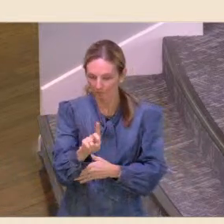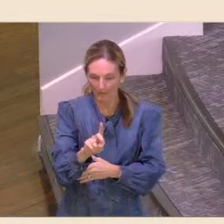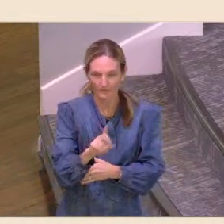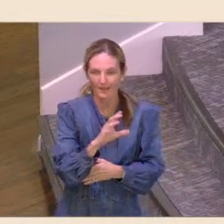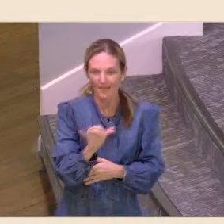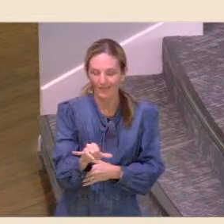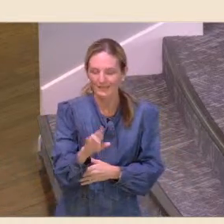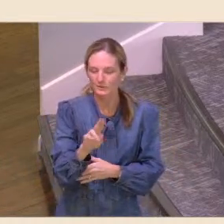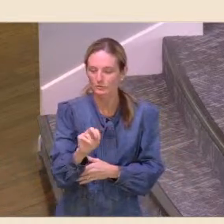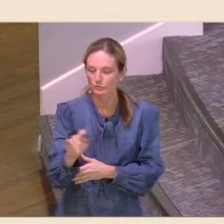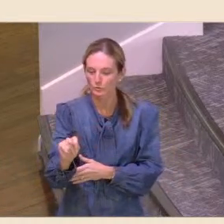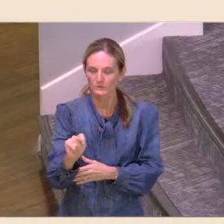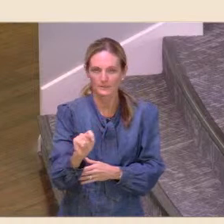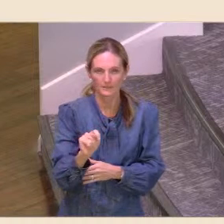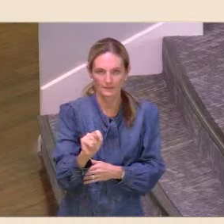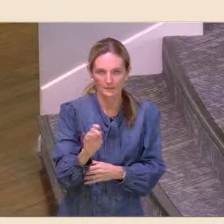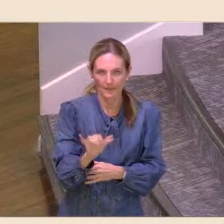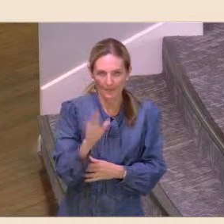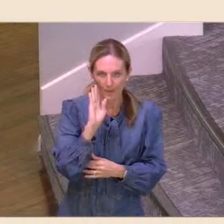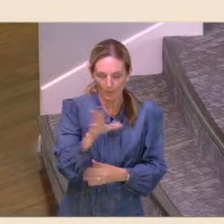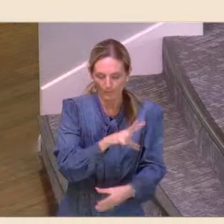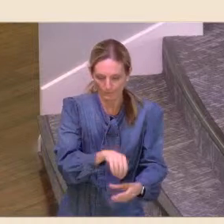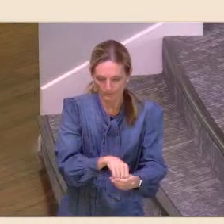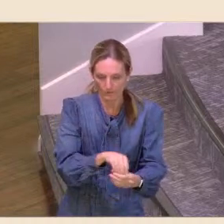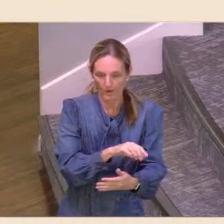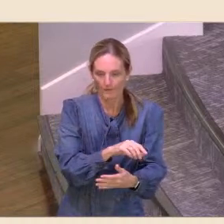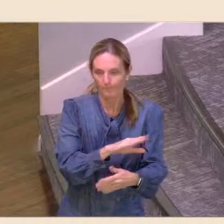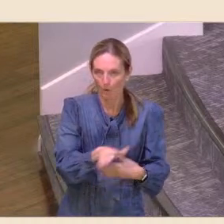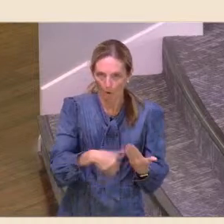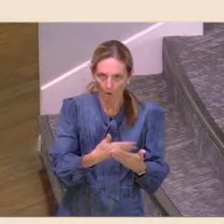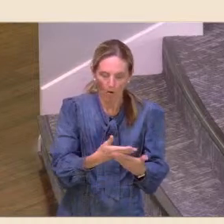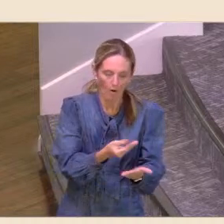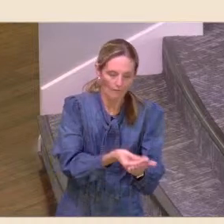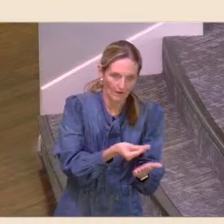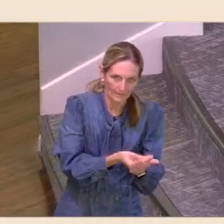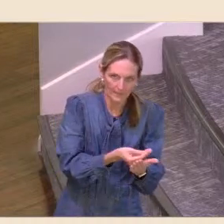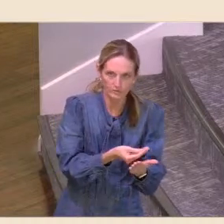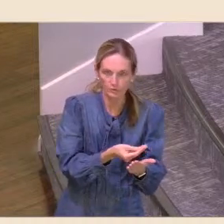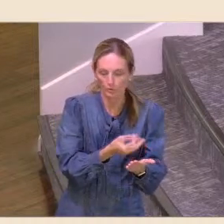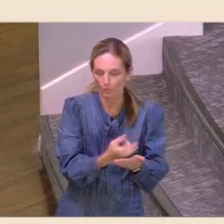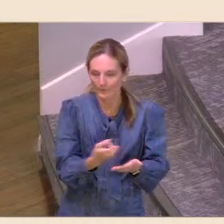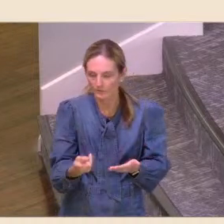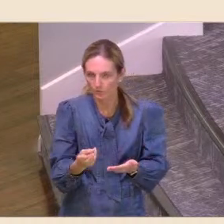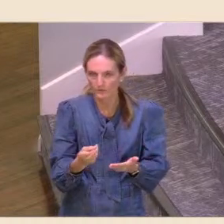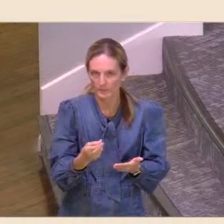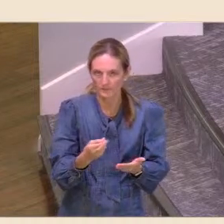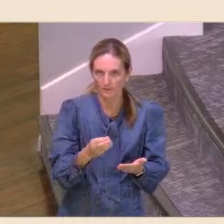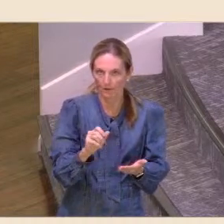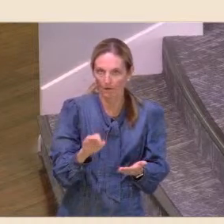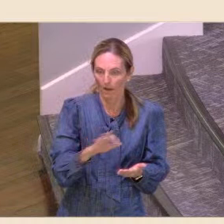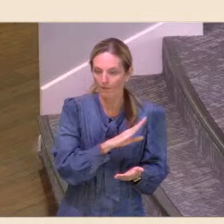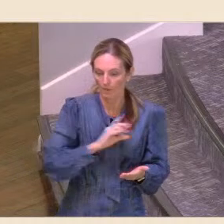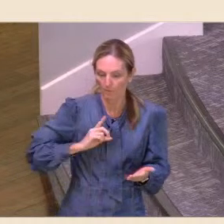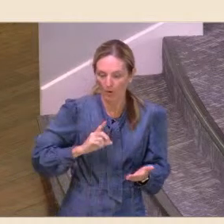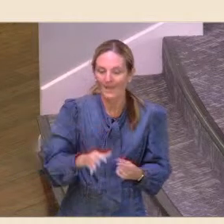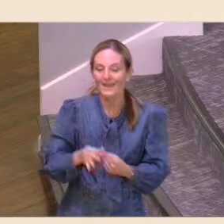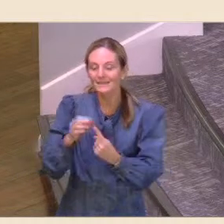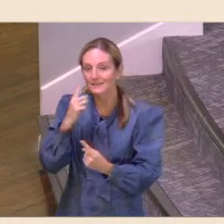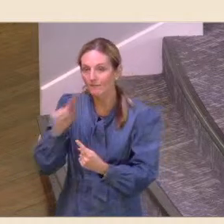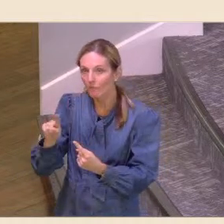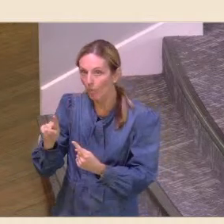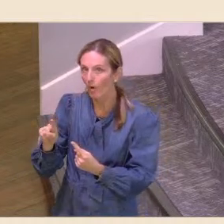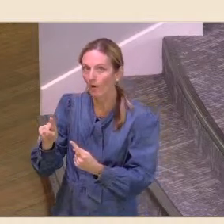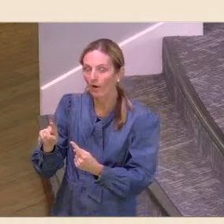is going to account for all financial resources of the board, except for those that we have to, by